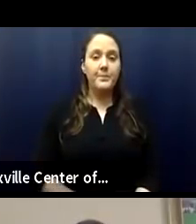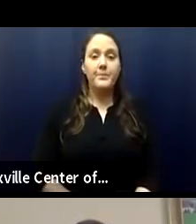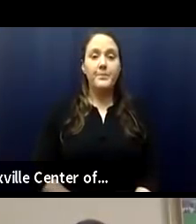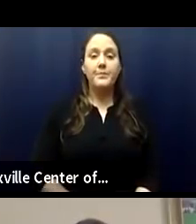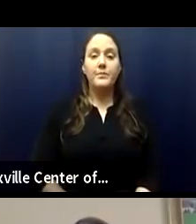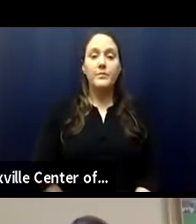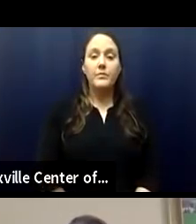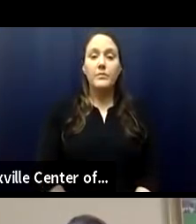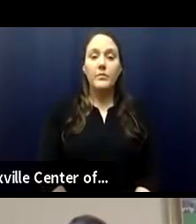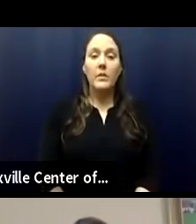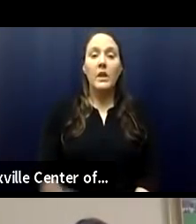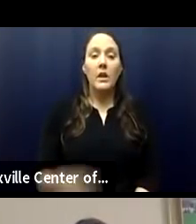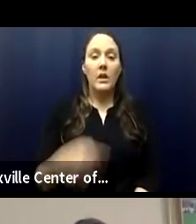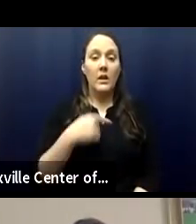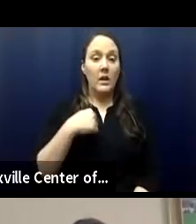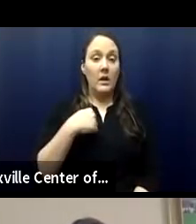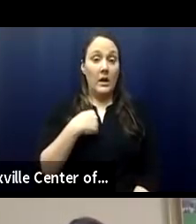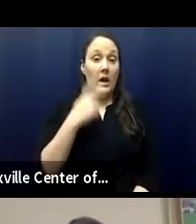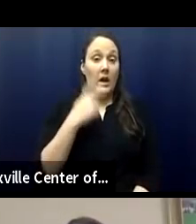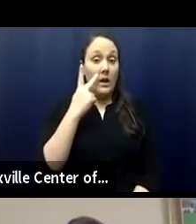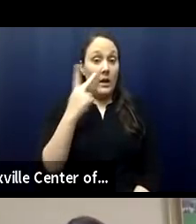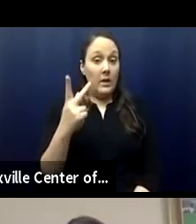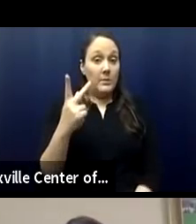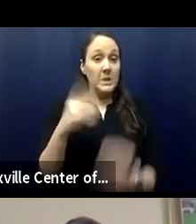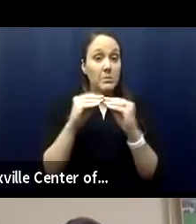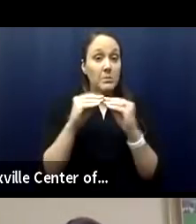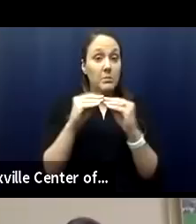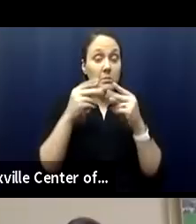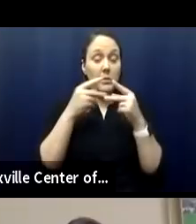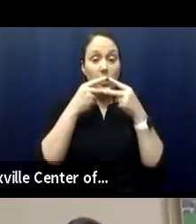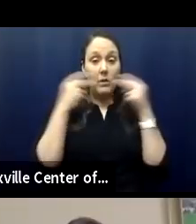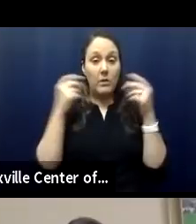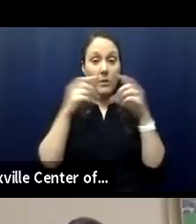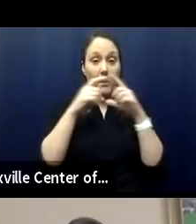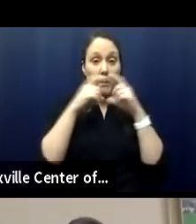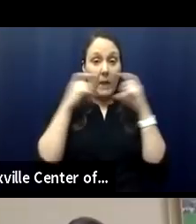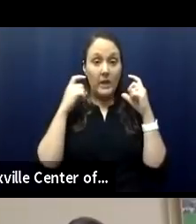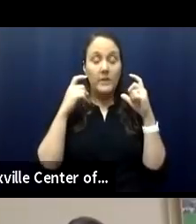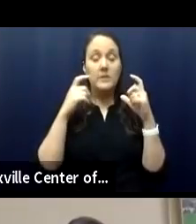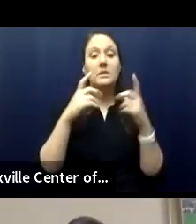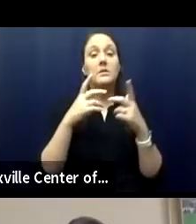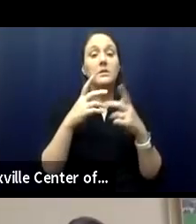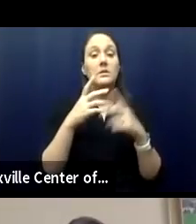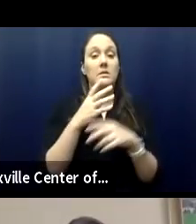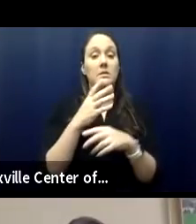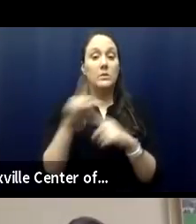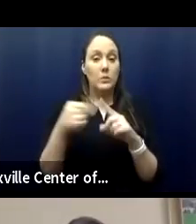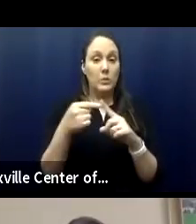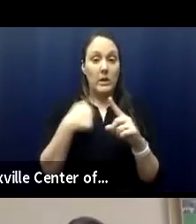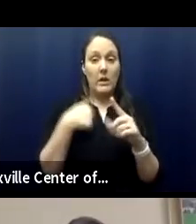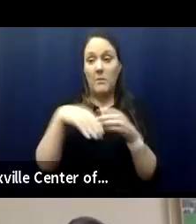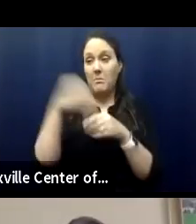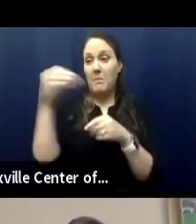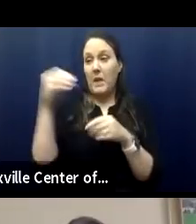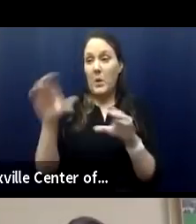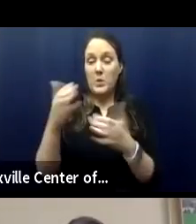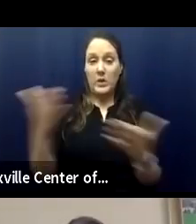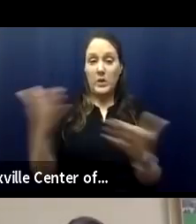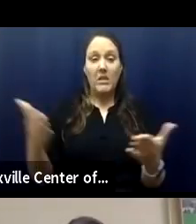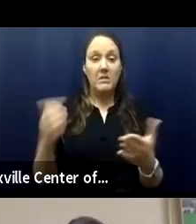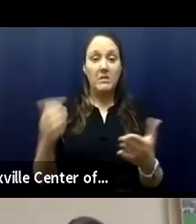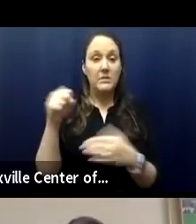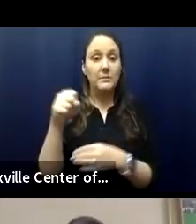I mean, definitely, I am seeing more masks being worn anecdotally when I'm out doing the things that I'm out in the community doing,